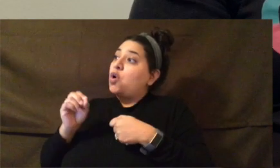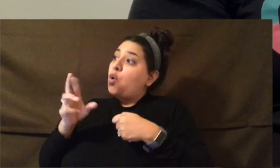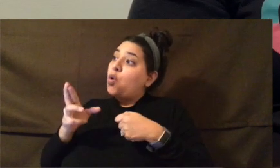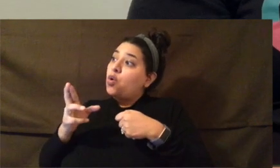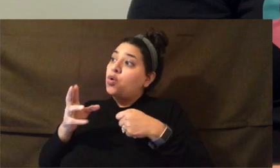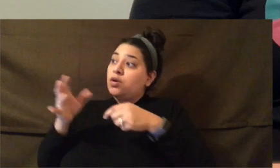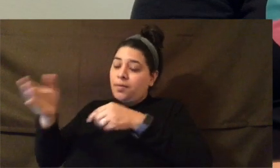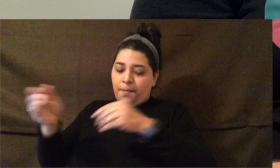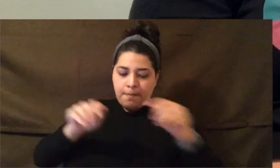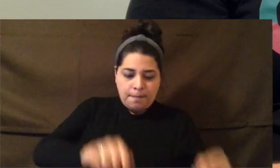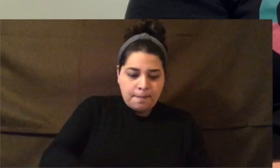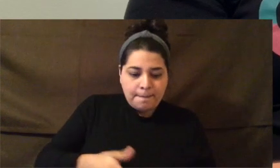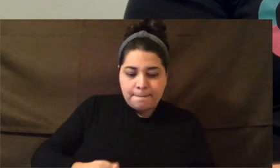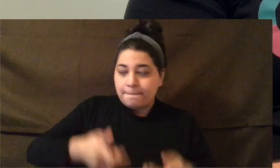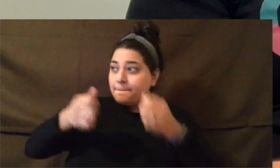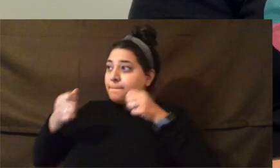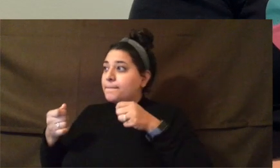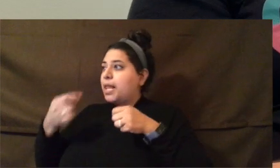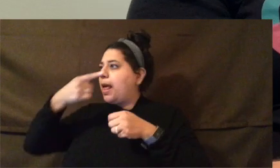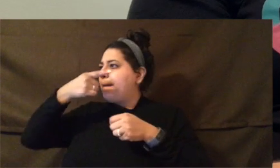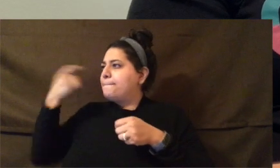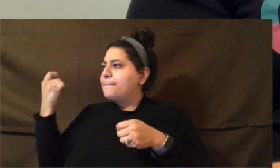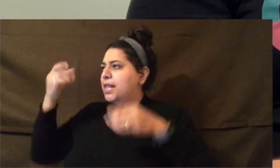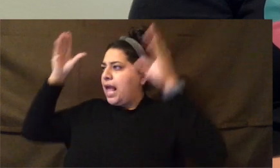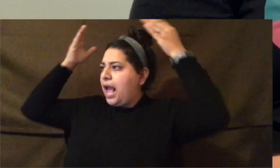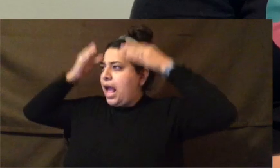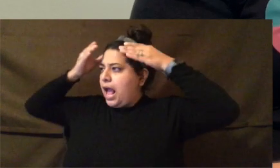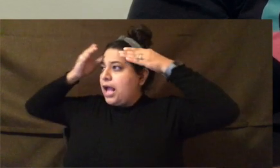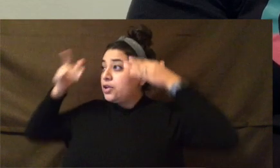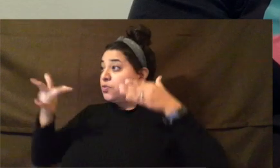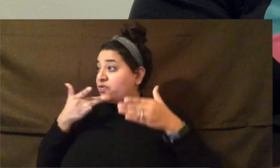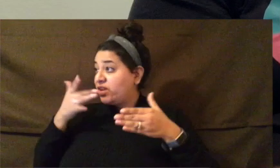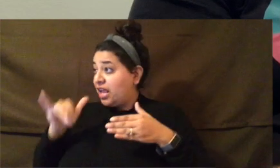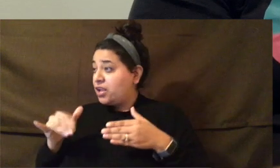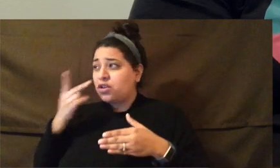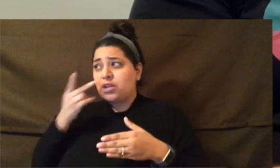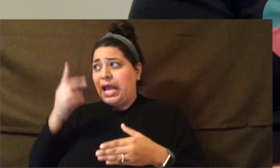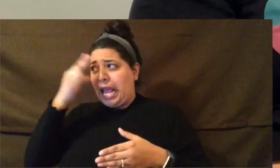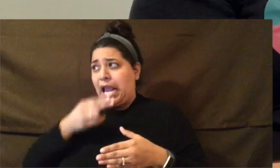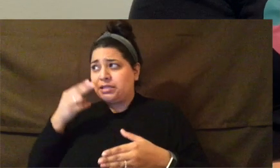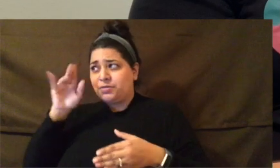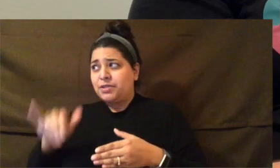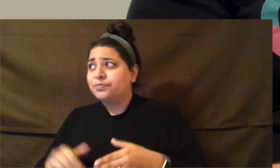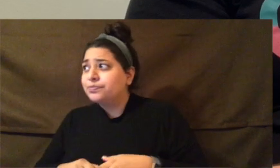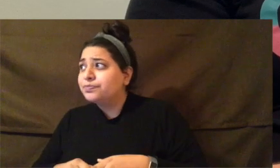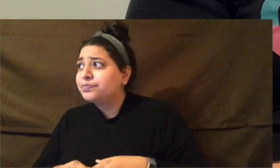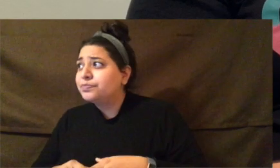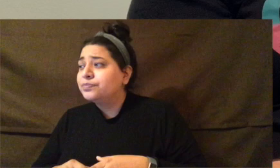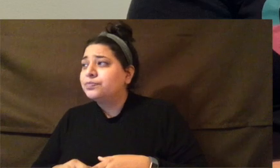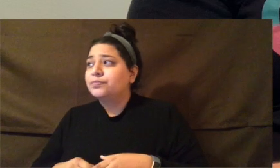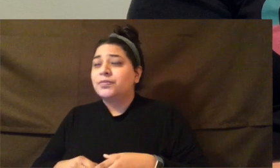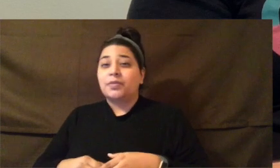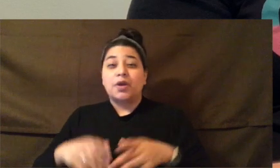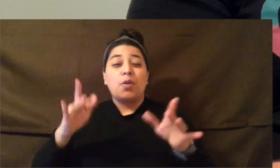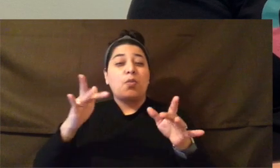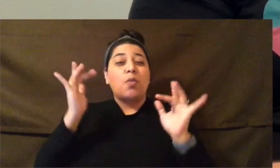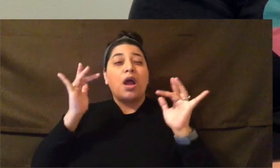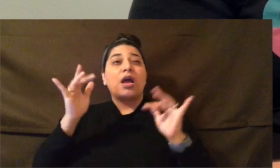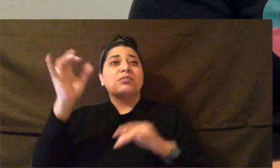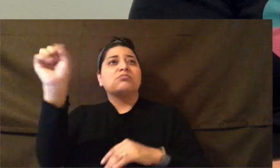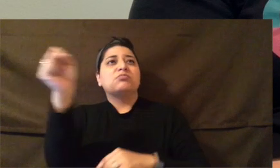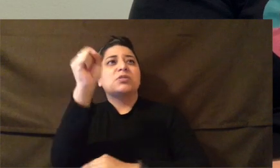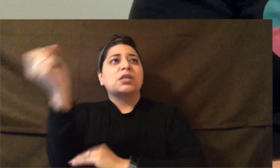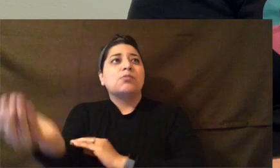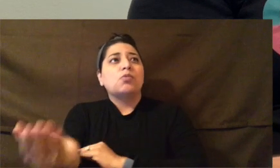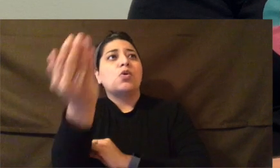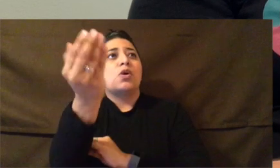him. "Or would you like to wear your black derby? You look very handsome in it. Shall we pack it?" And then finally, on a bright